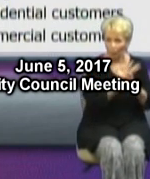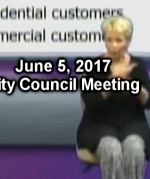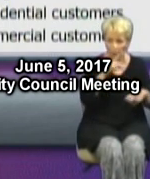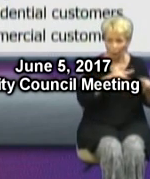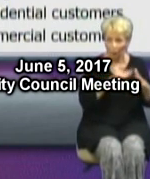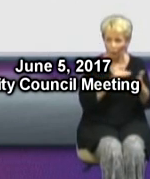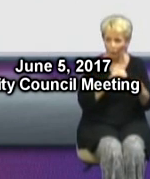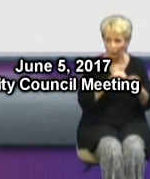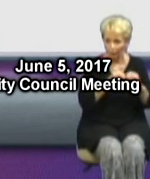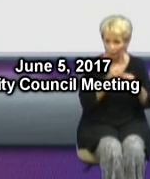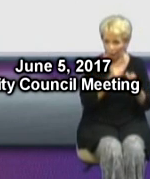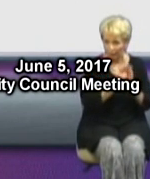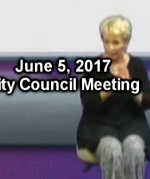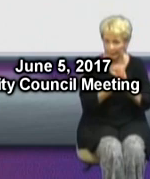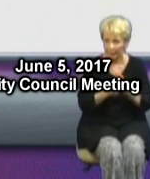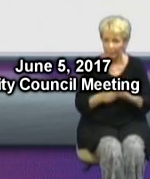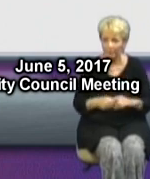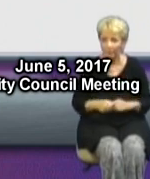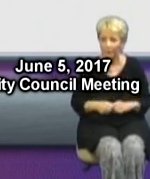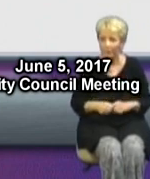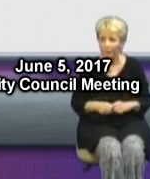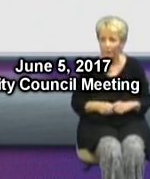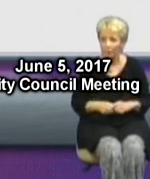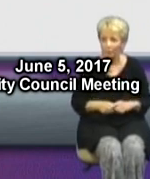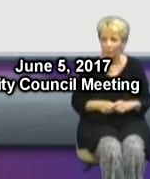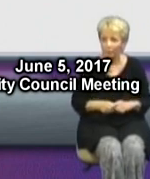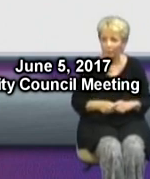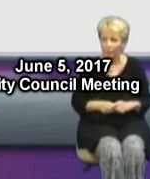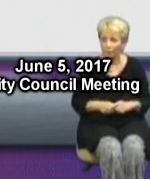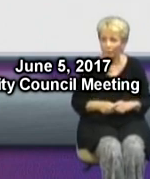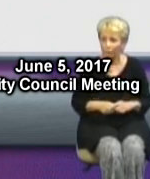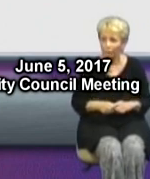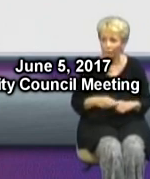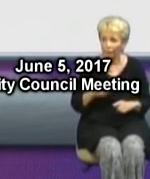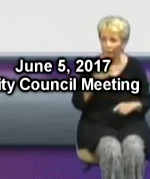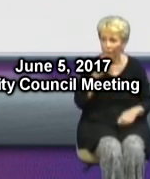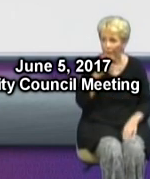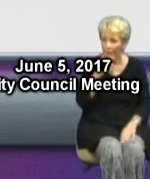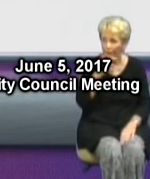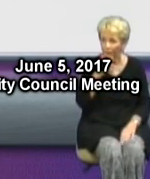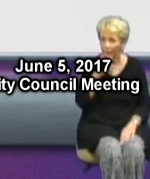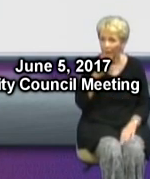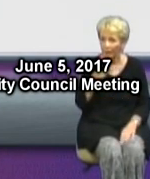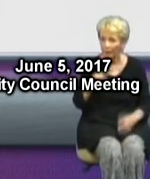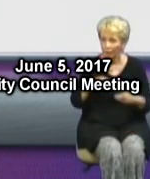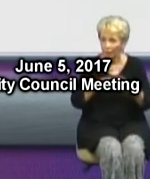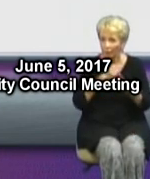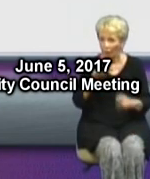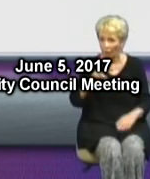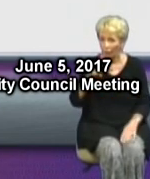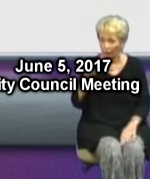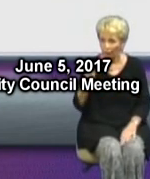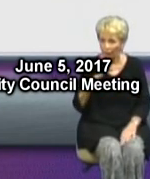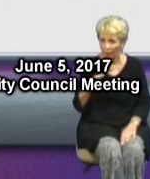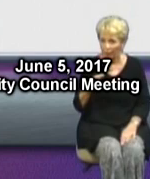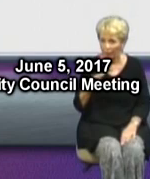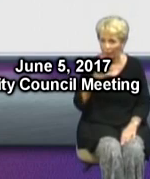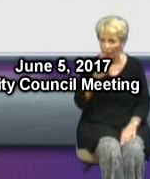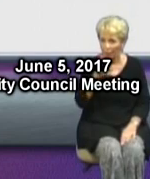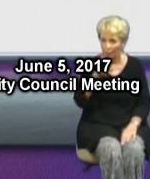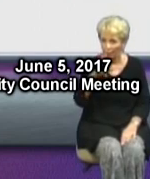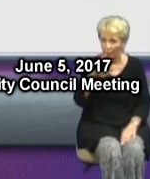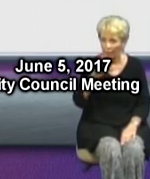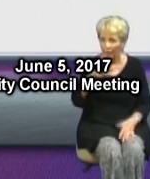those numbers in just a second. Two changes here. Effective August 1st, the bundling